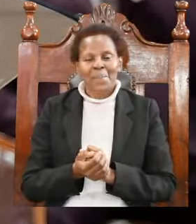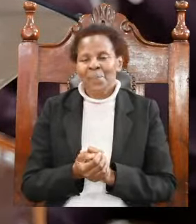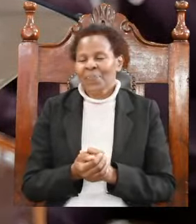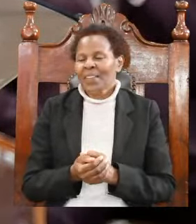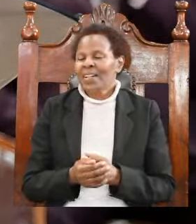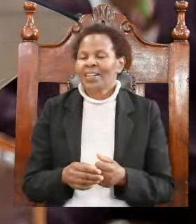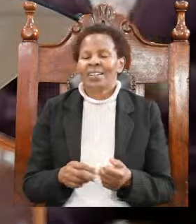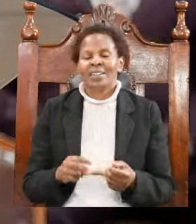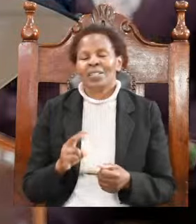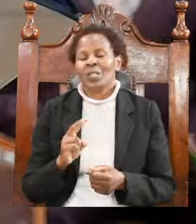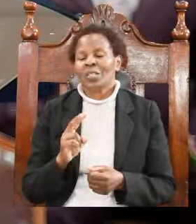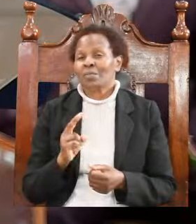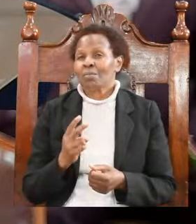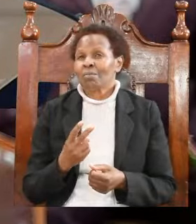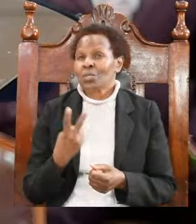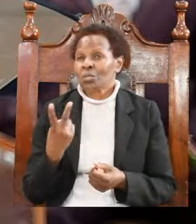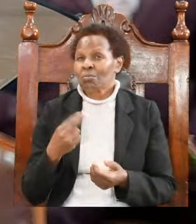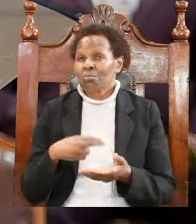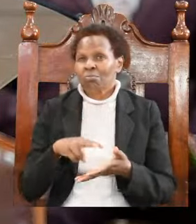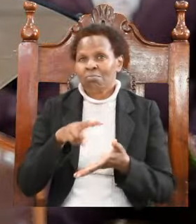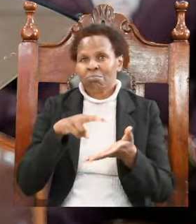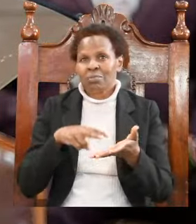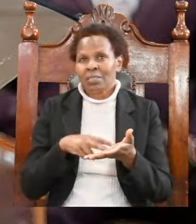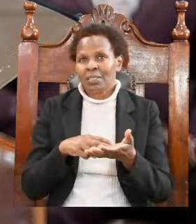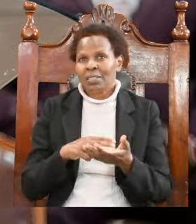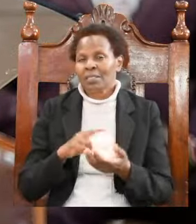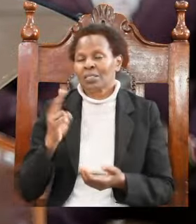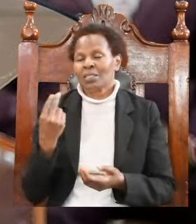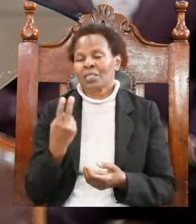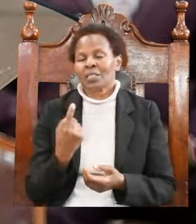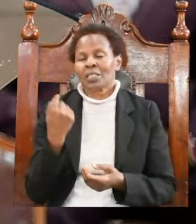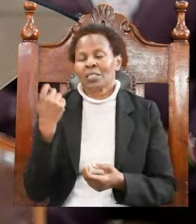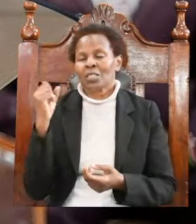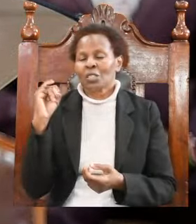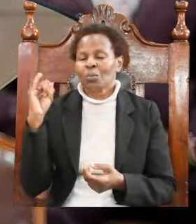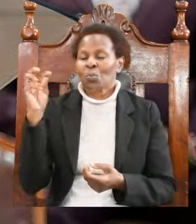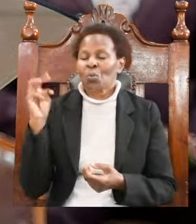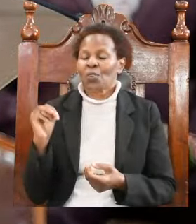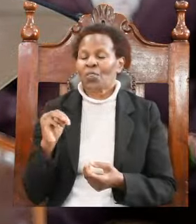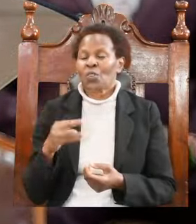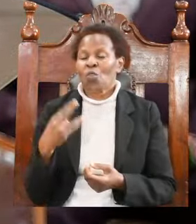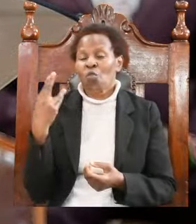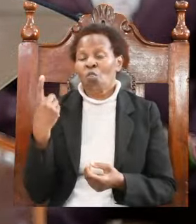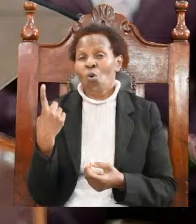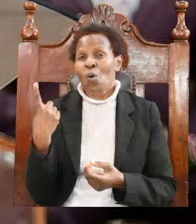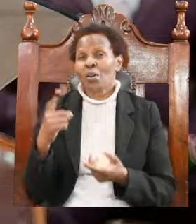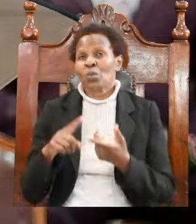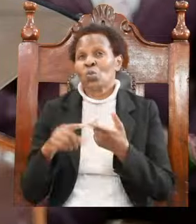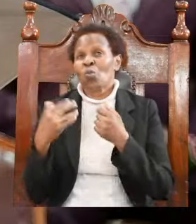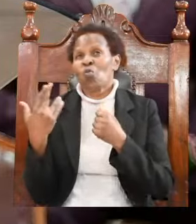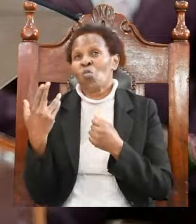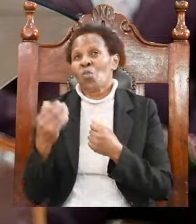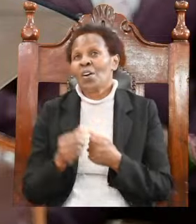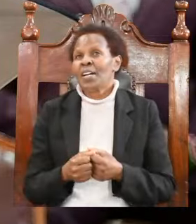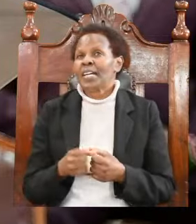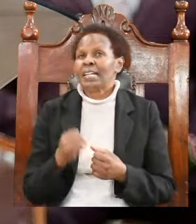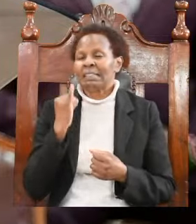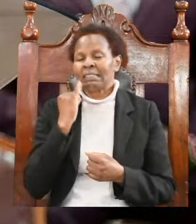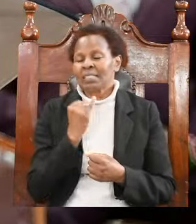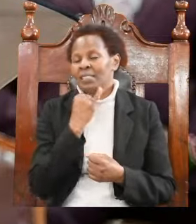Tumesomewa vizuri in the book of 2 Timothy chapter 4. Verse 1 to 4, and Isaiah